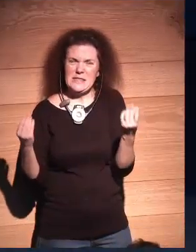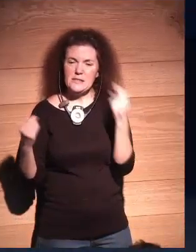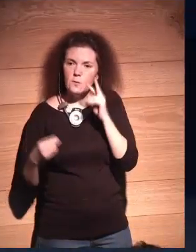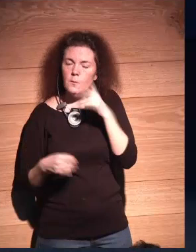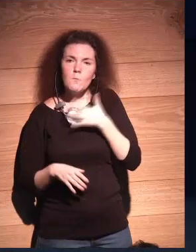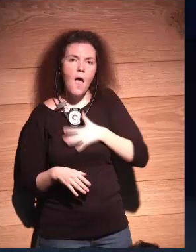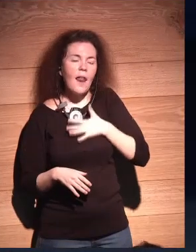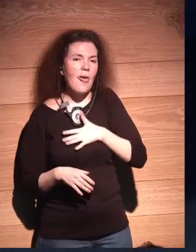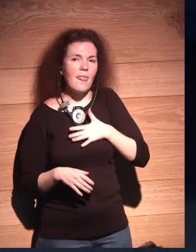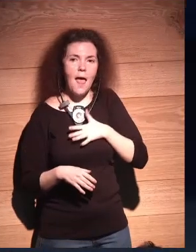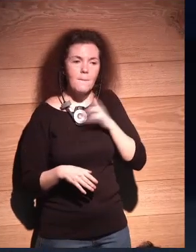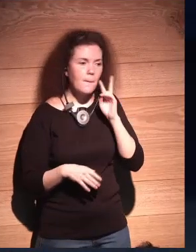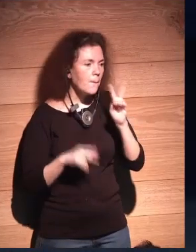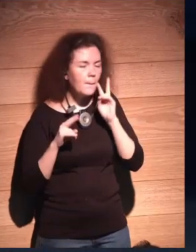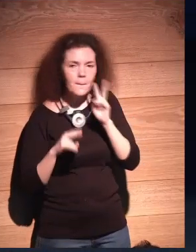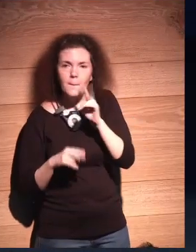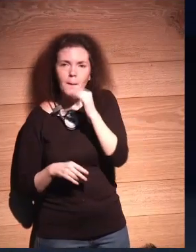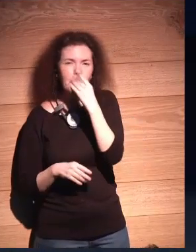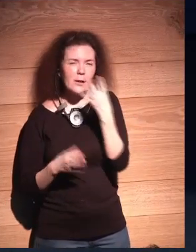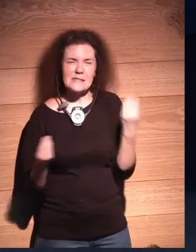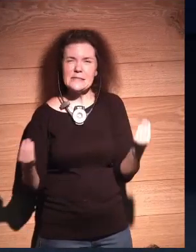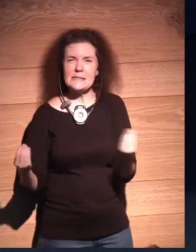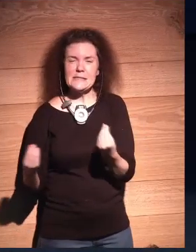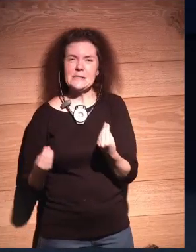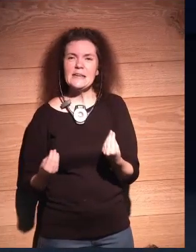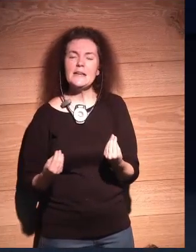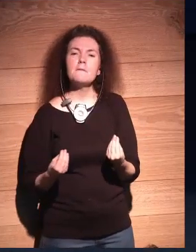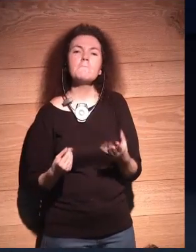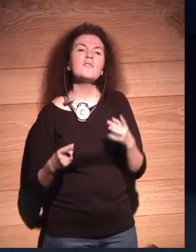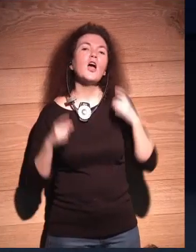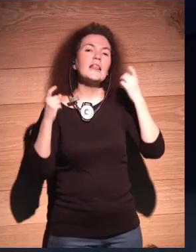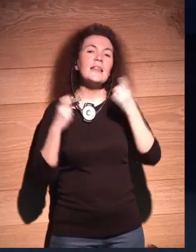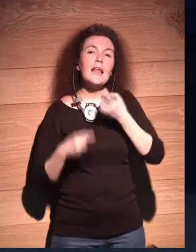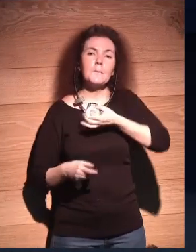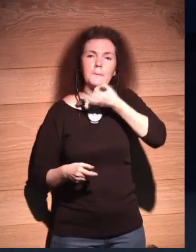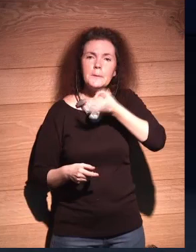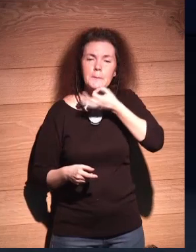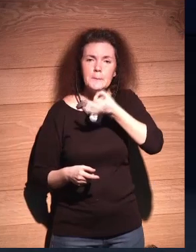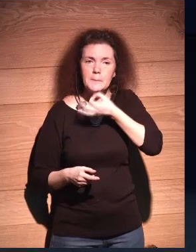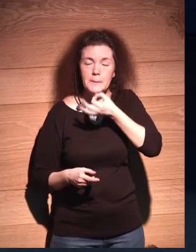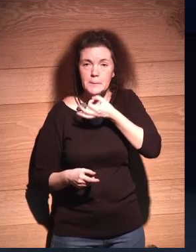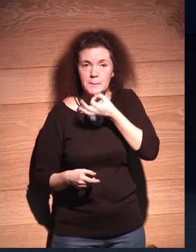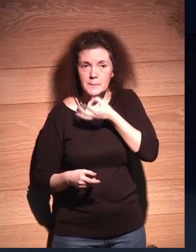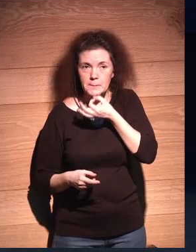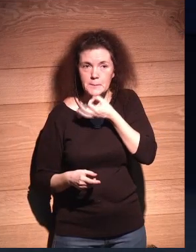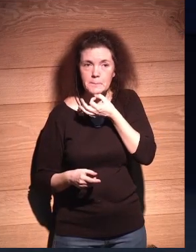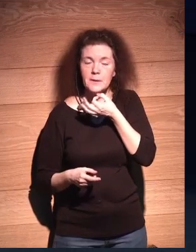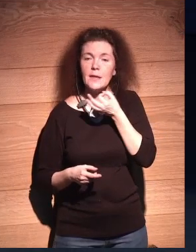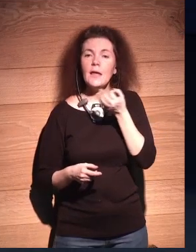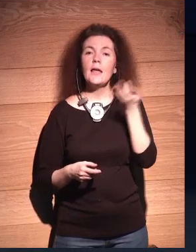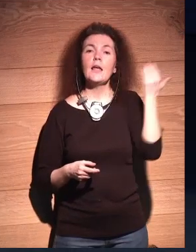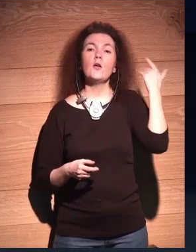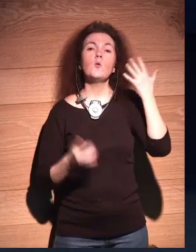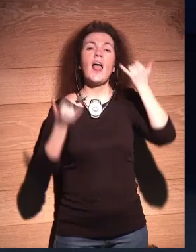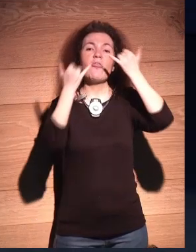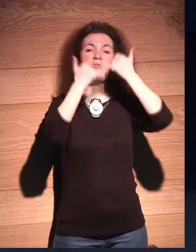around. I was trying to give a speech at a commencement ceremony in Rhode